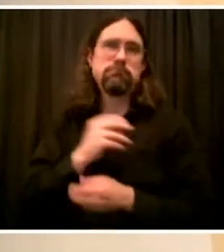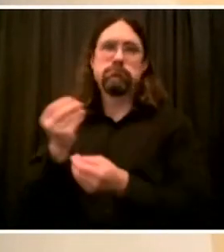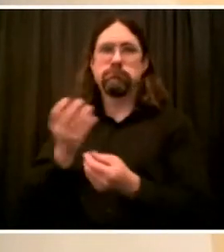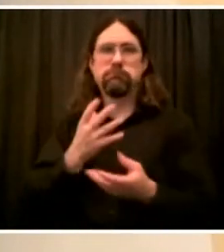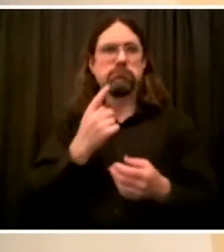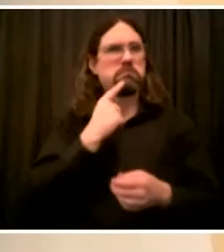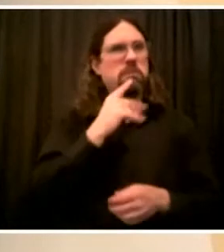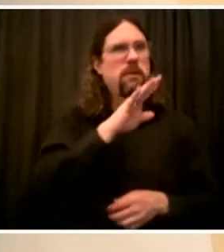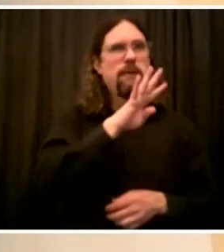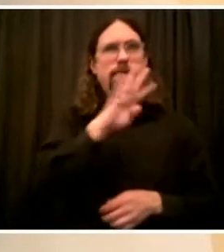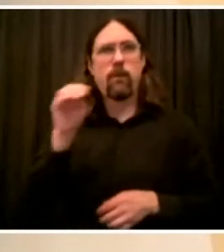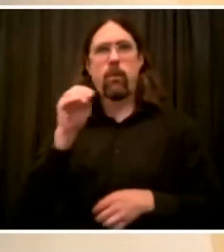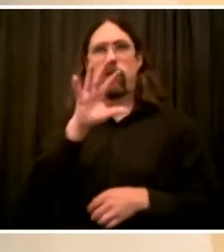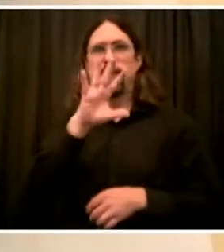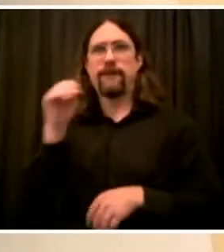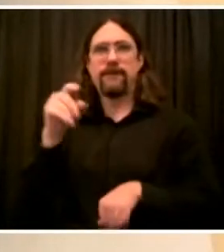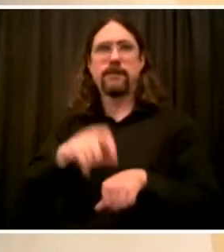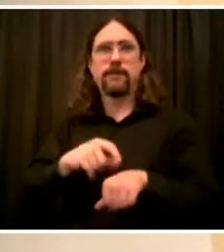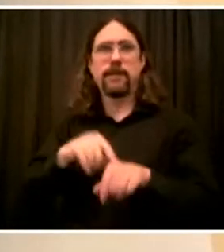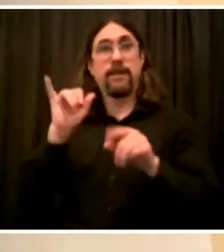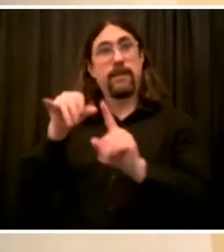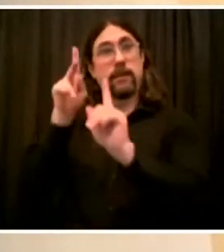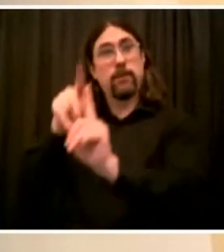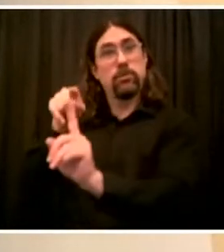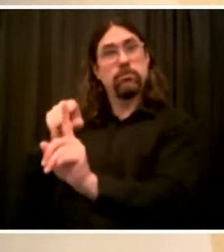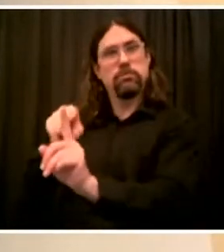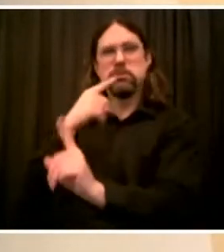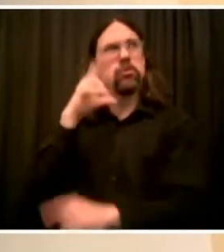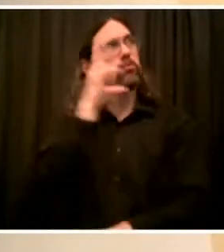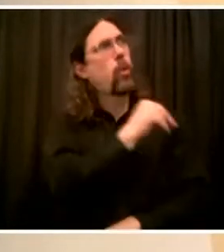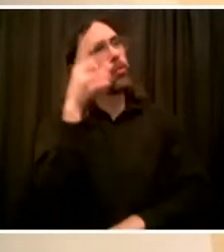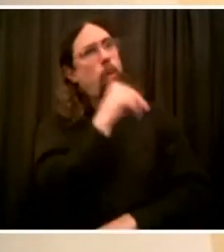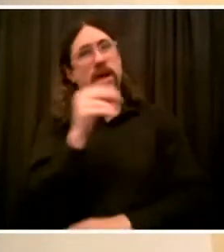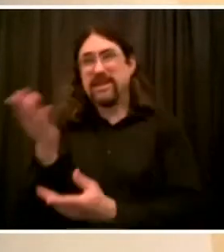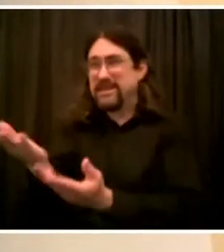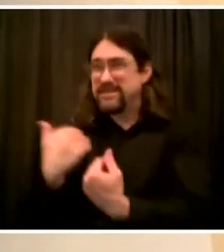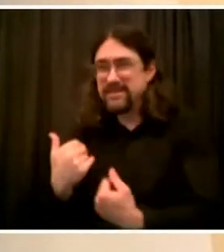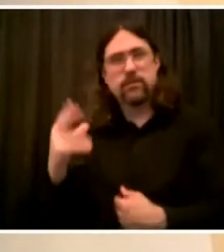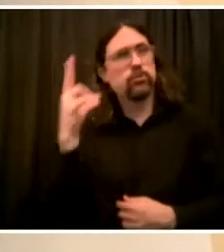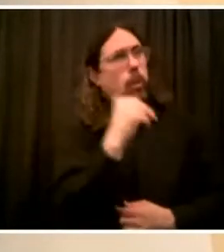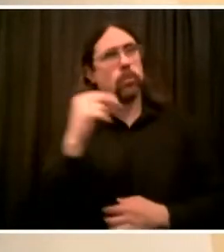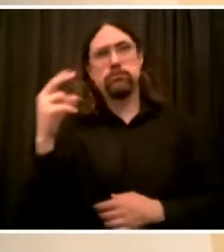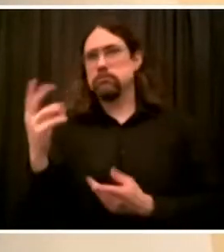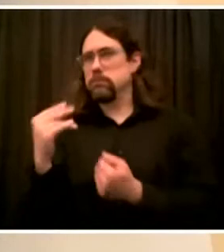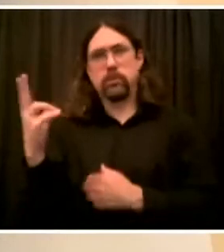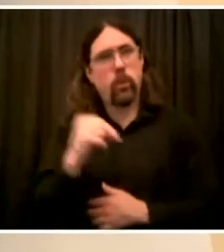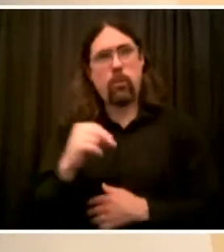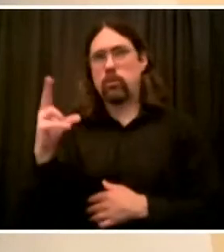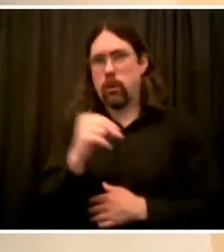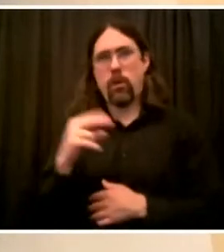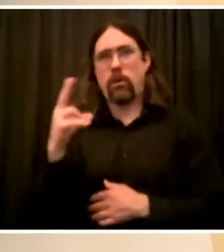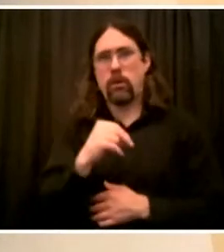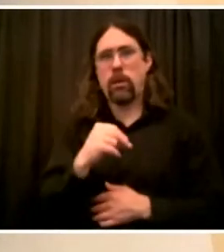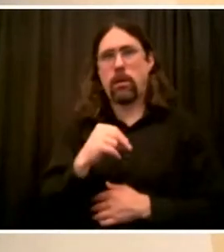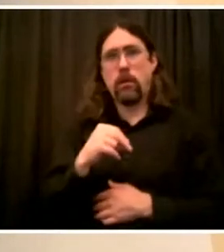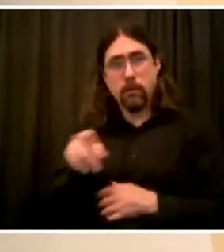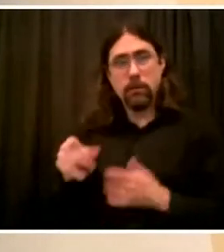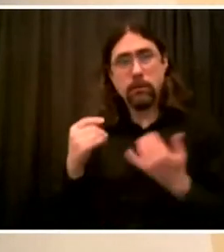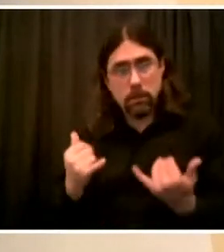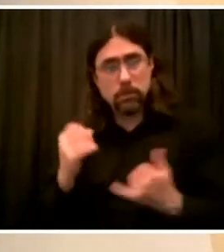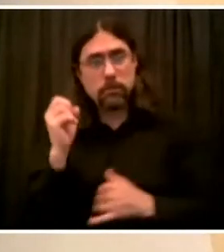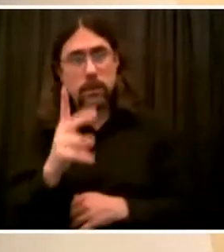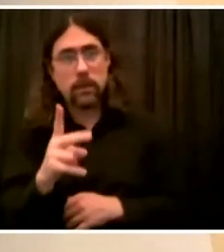to a shelter. It's not that the engagement issue is, you meet somebody and they say right away, I want help. And that individual, that